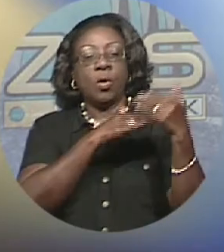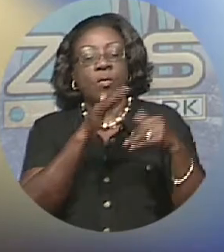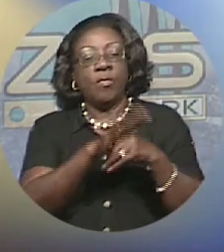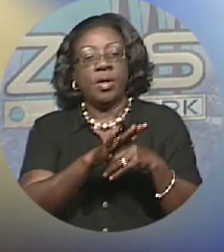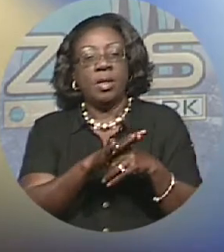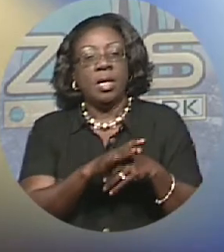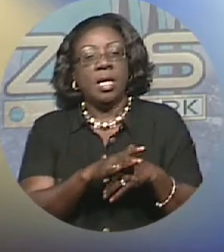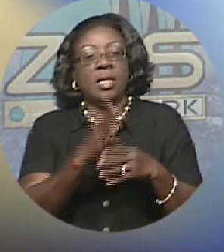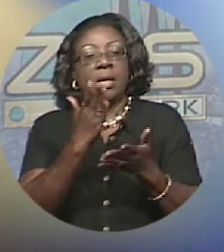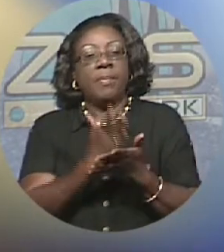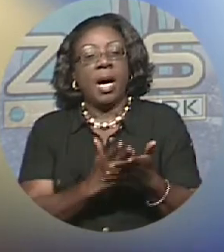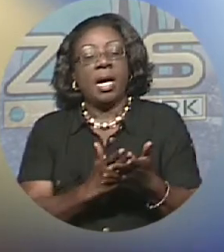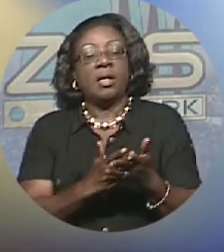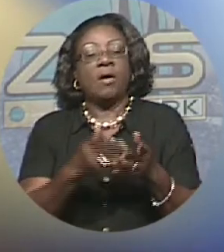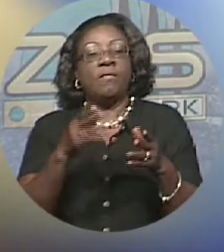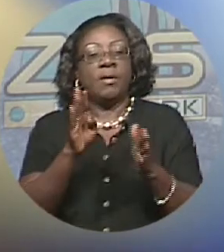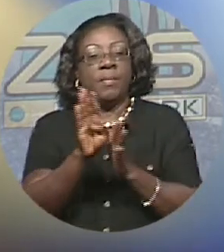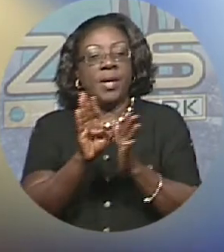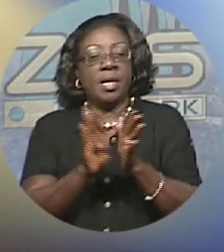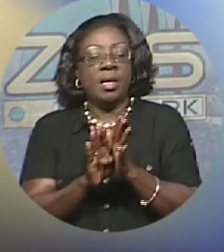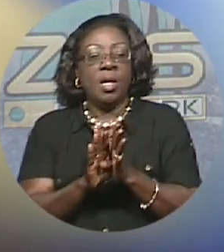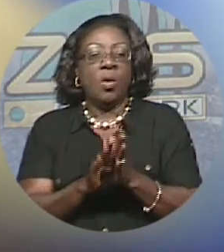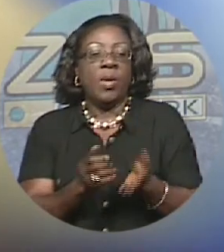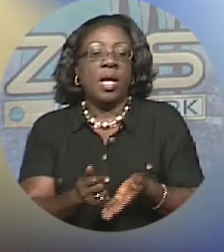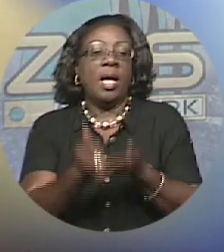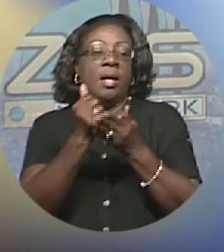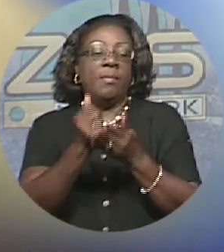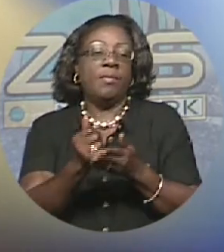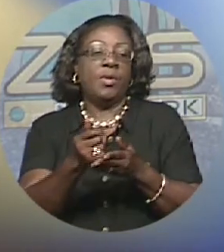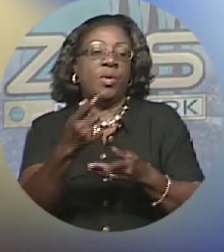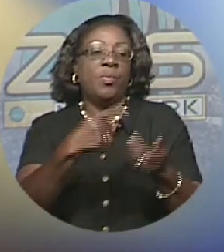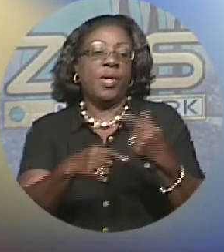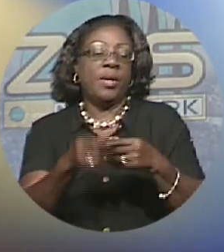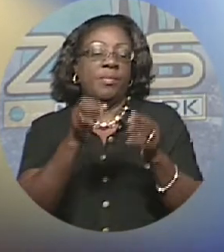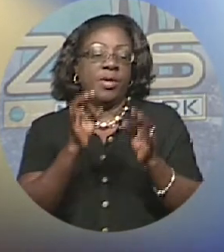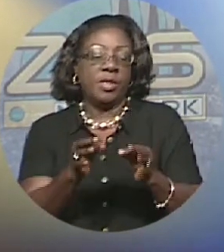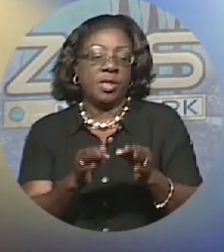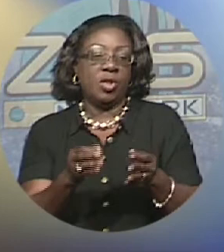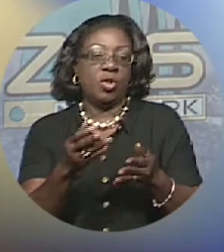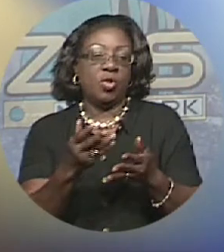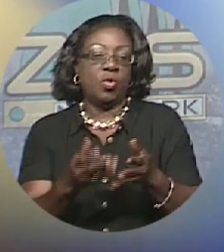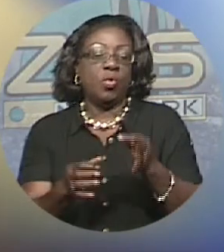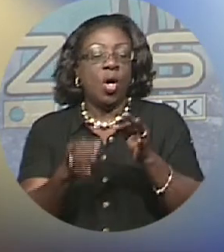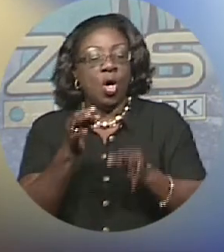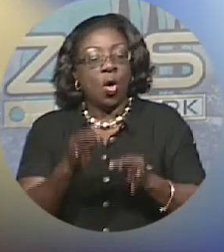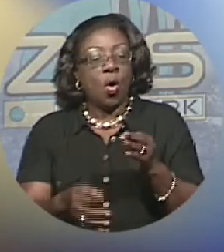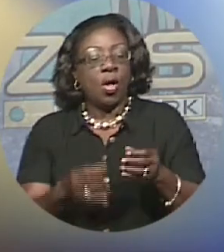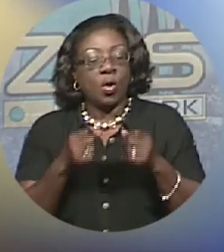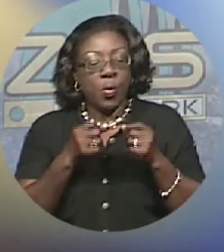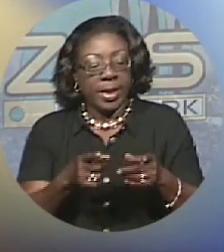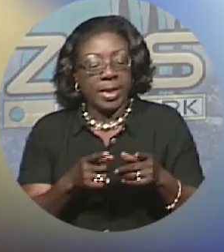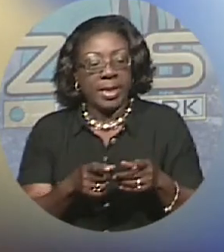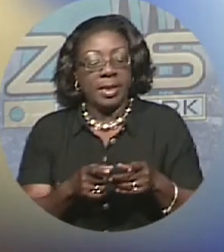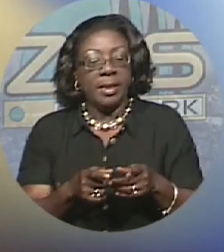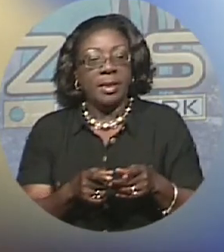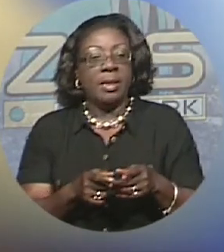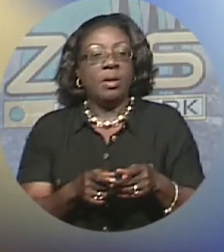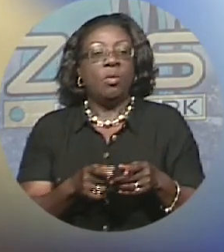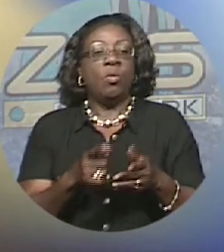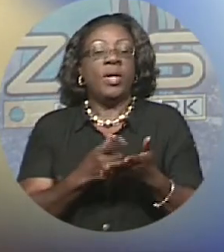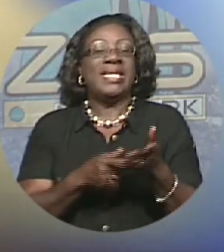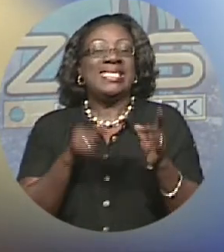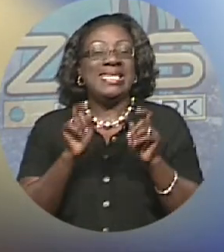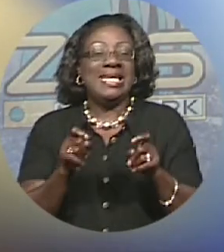salient aspects of the bill will assist in the swift justice initiative, what is needed is a total reform of the entire judicial system.